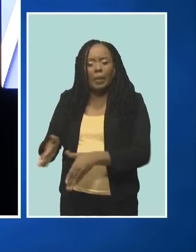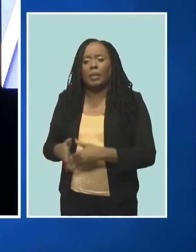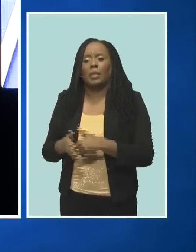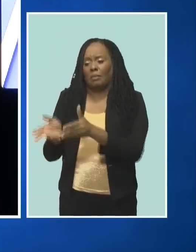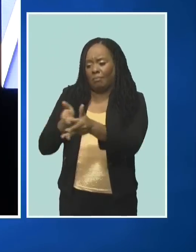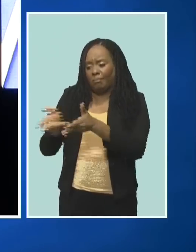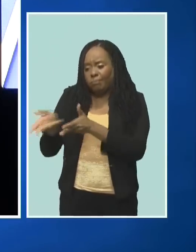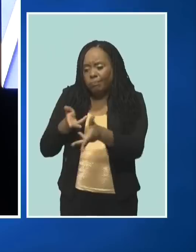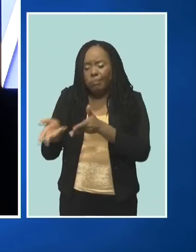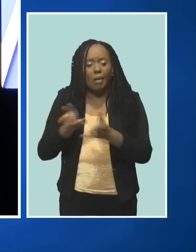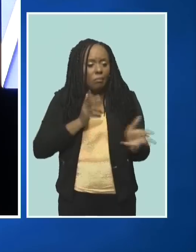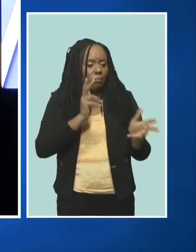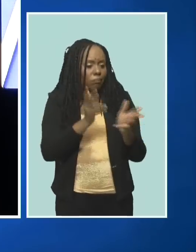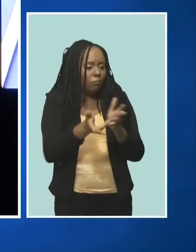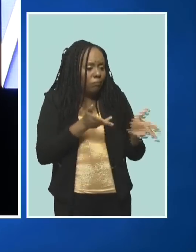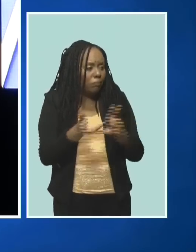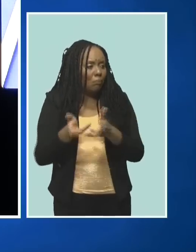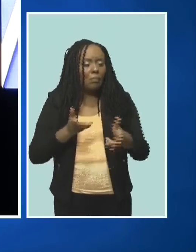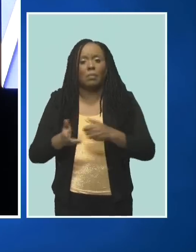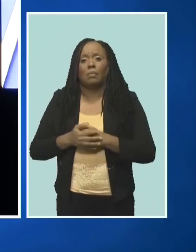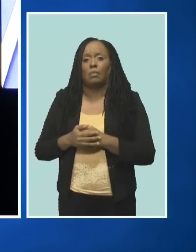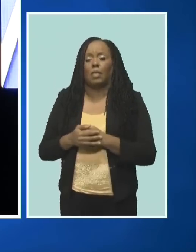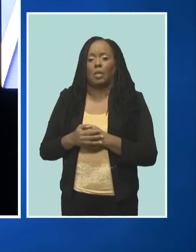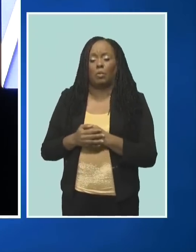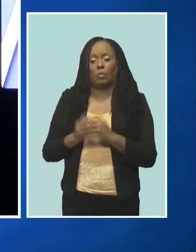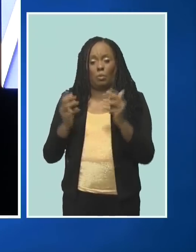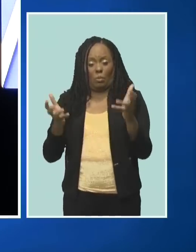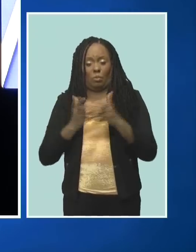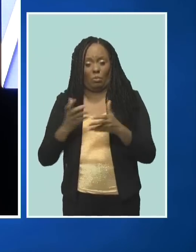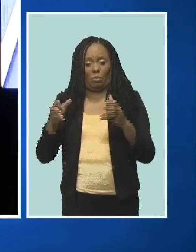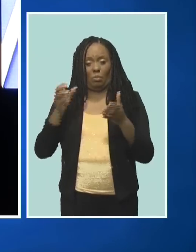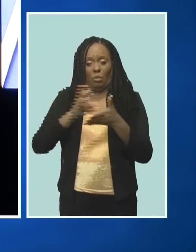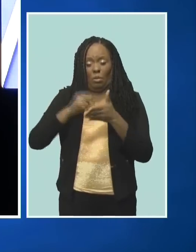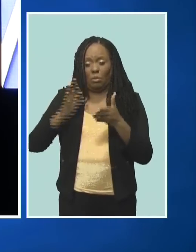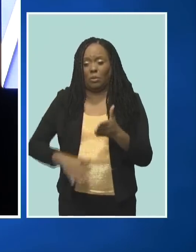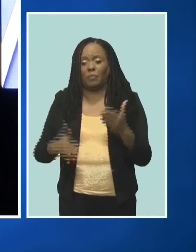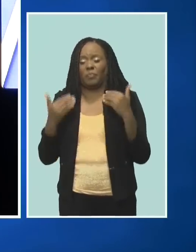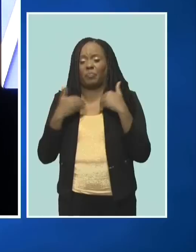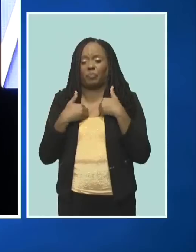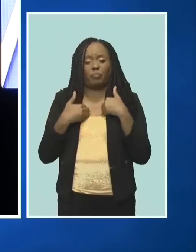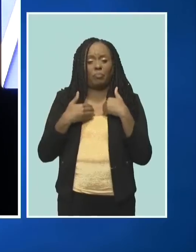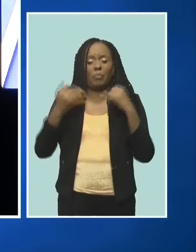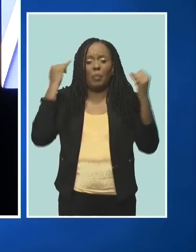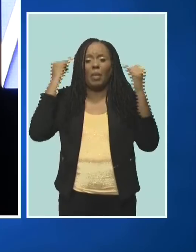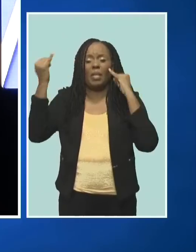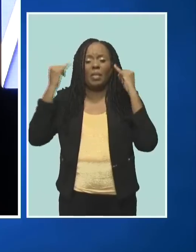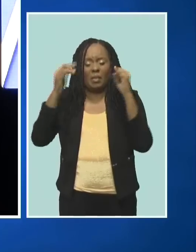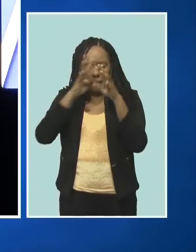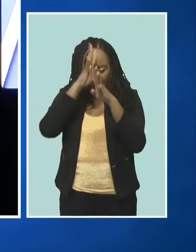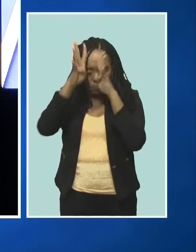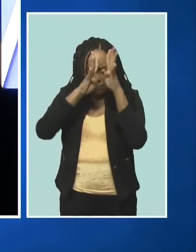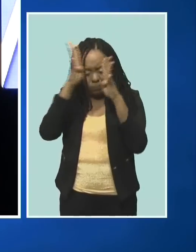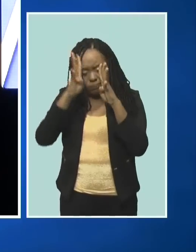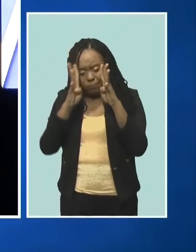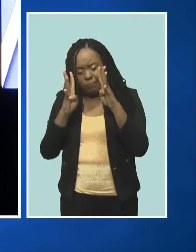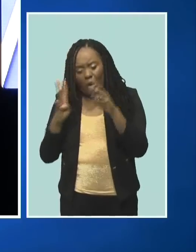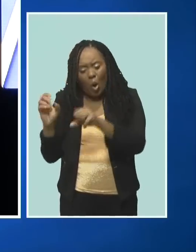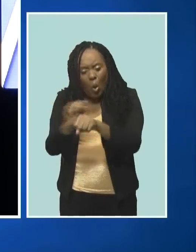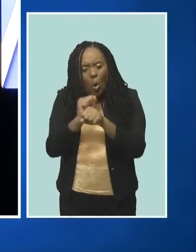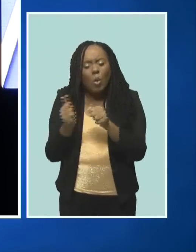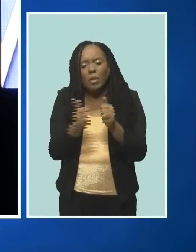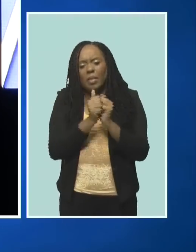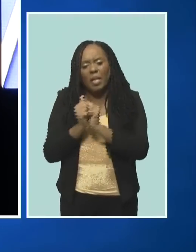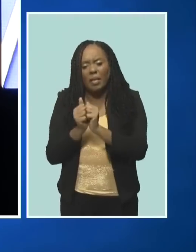Collaborative areas will encourage students to brainstorm ideas, to solve problems together, and to unleash